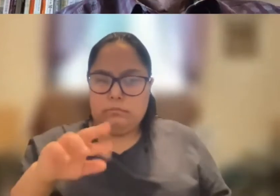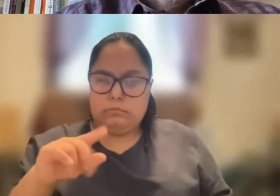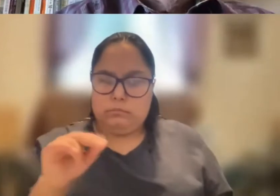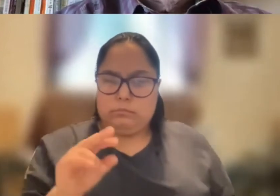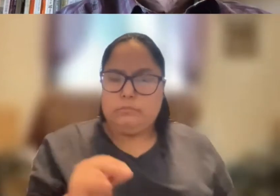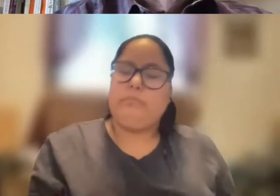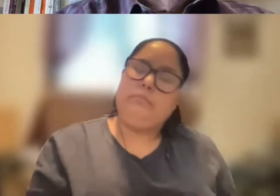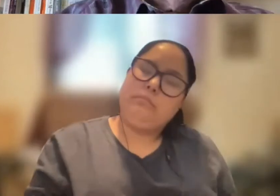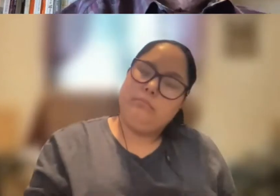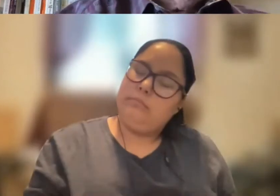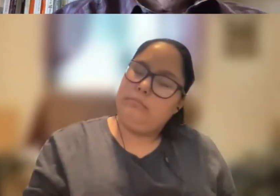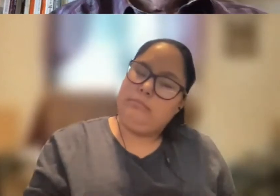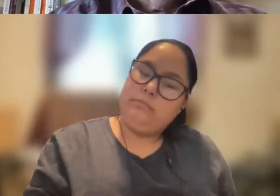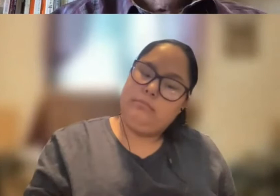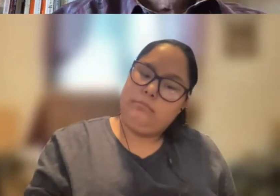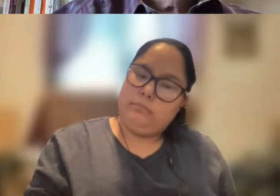Thank you, John.